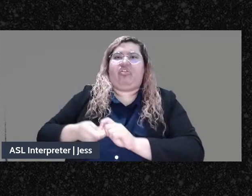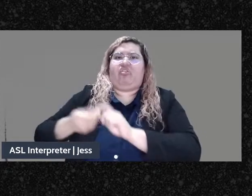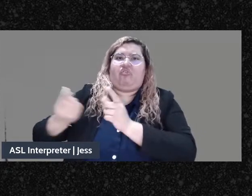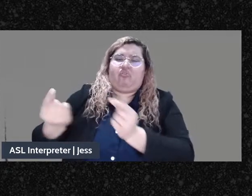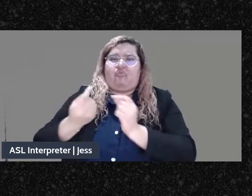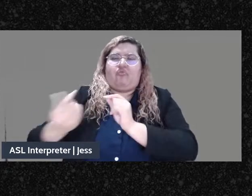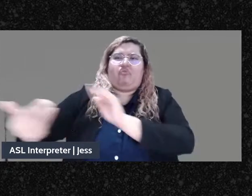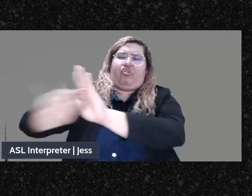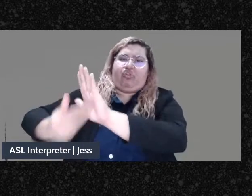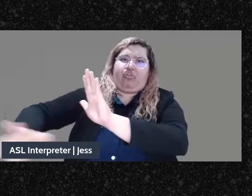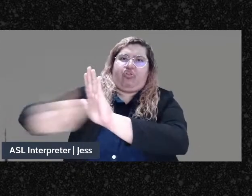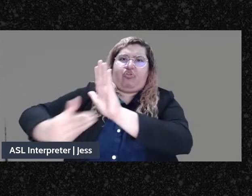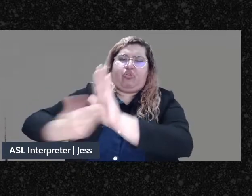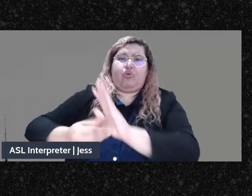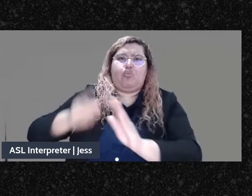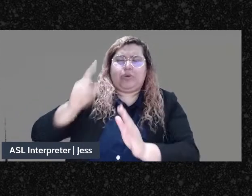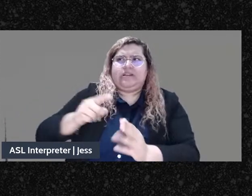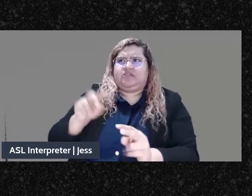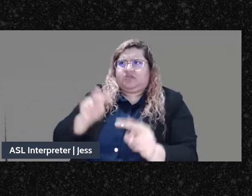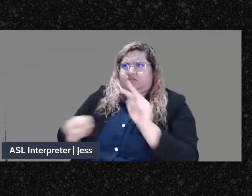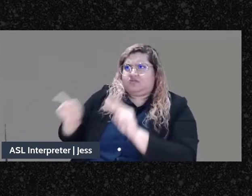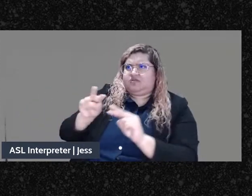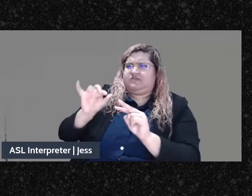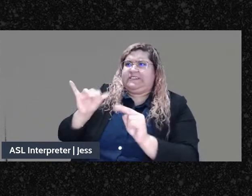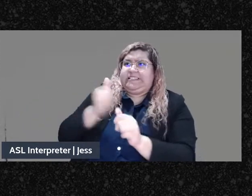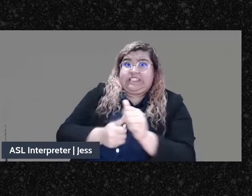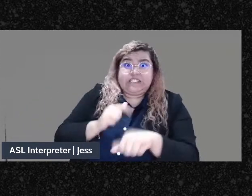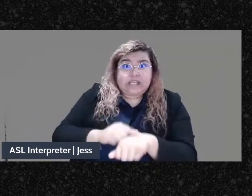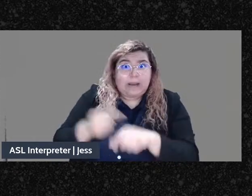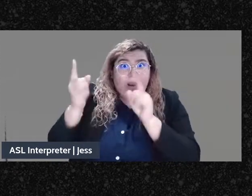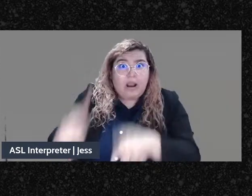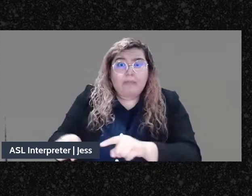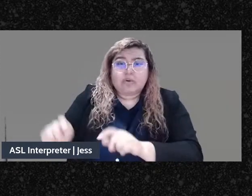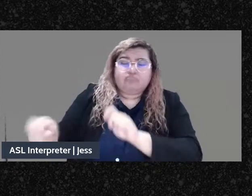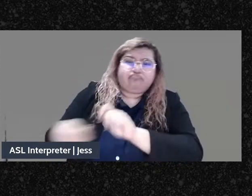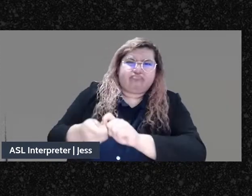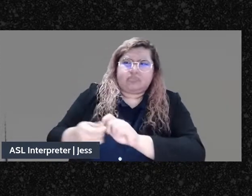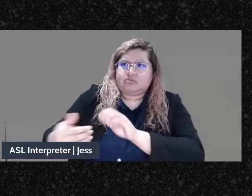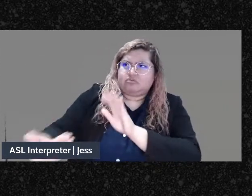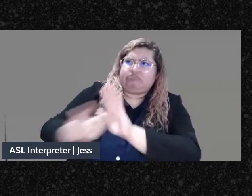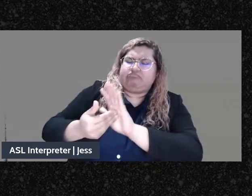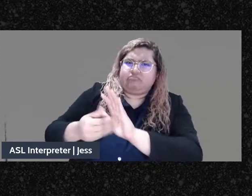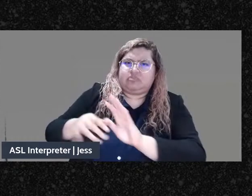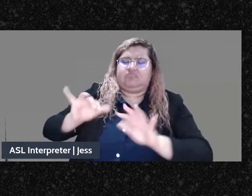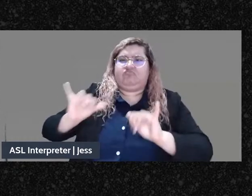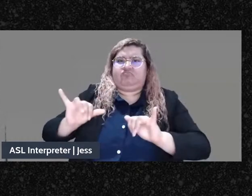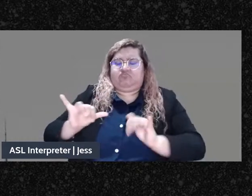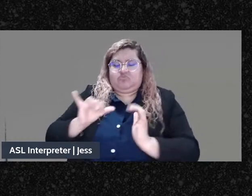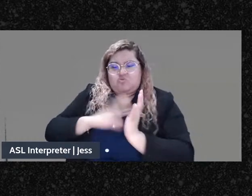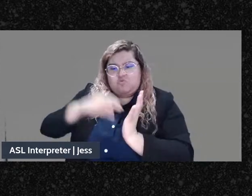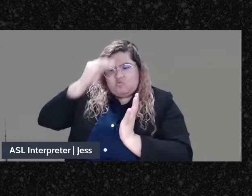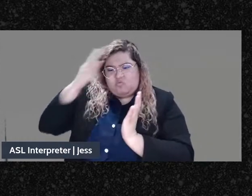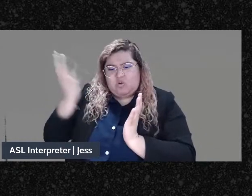opposition makes and share every lesson learned across the states, countries, cities, counties,